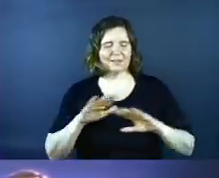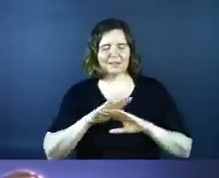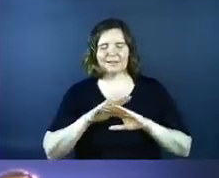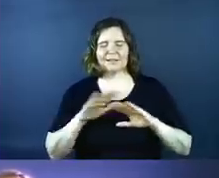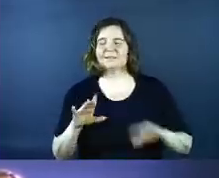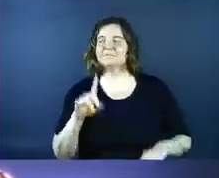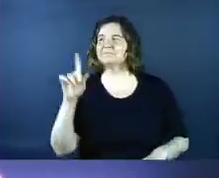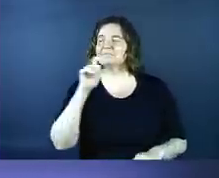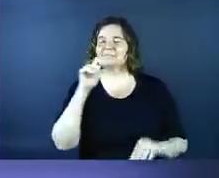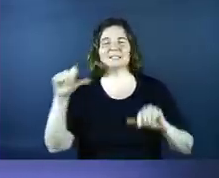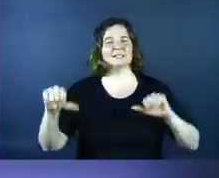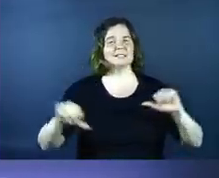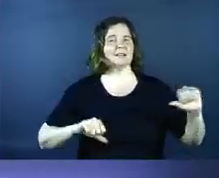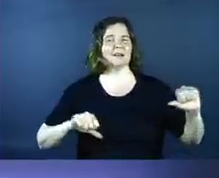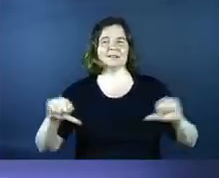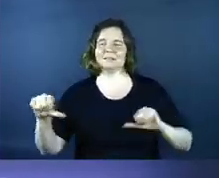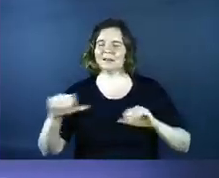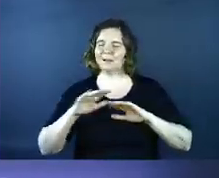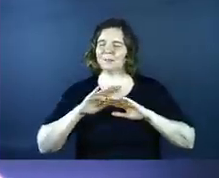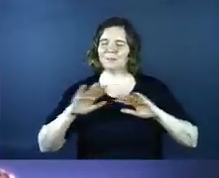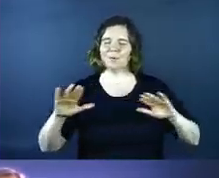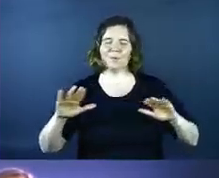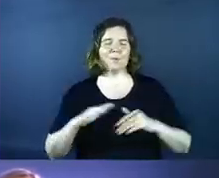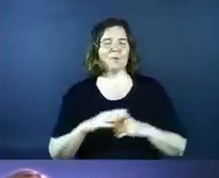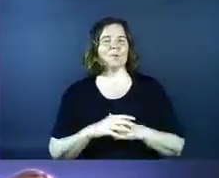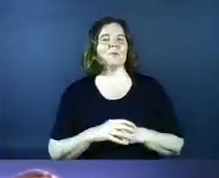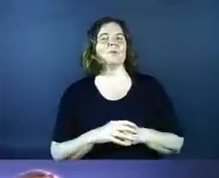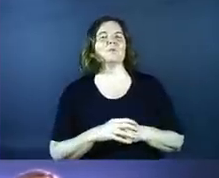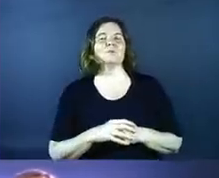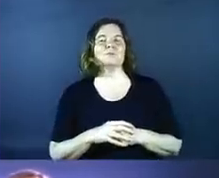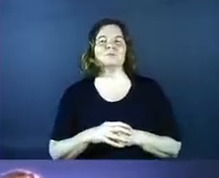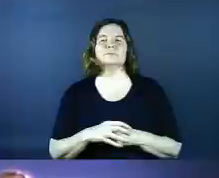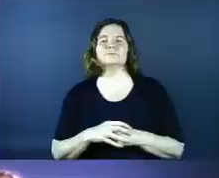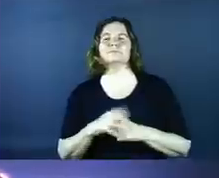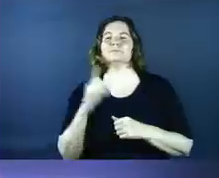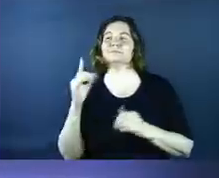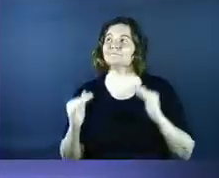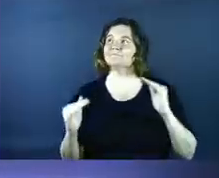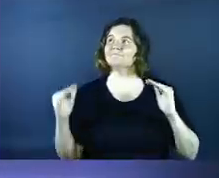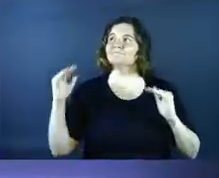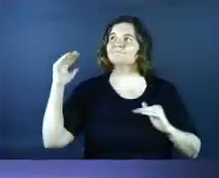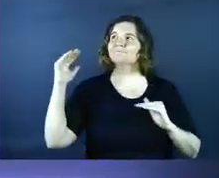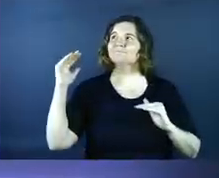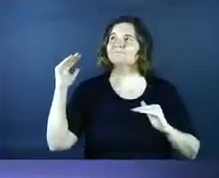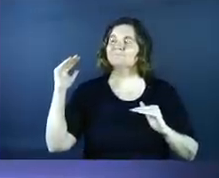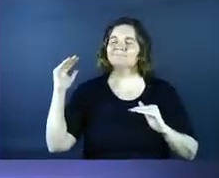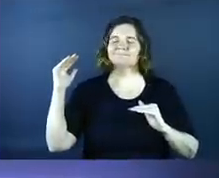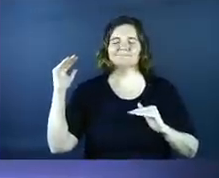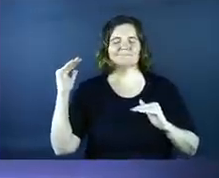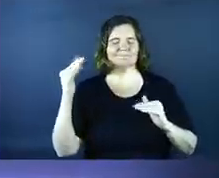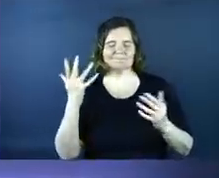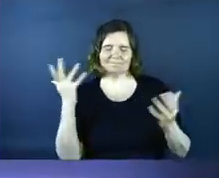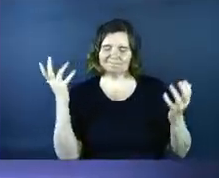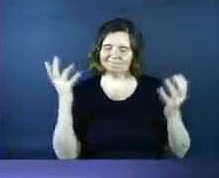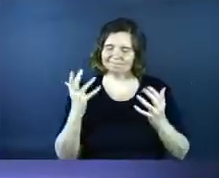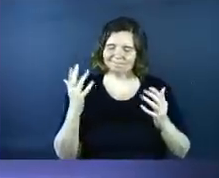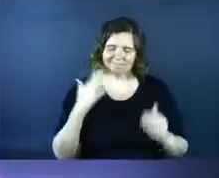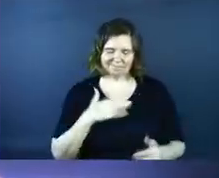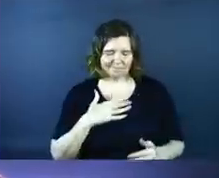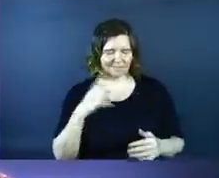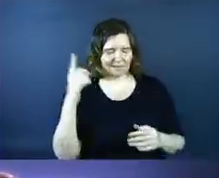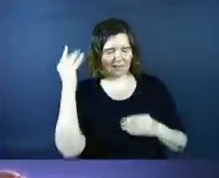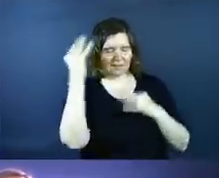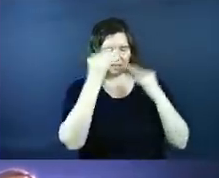envy. He does not boast. His ways are higher